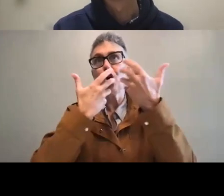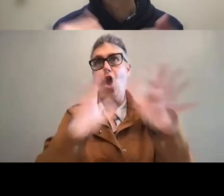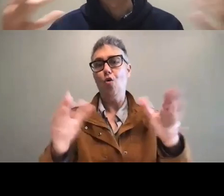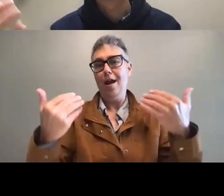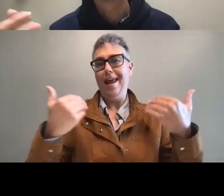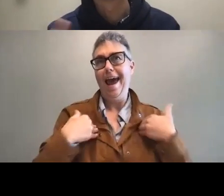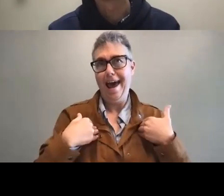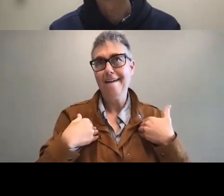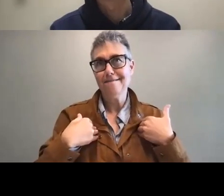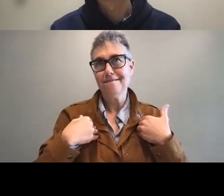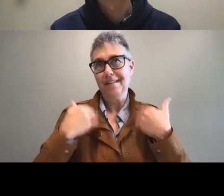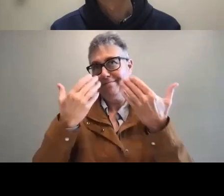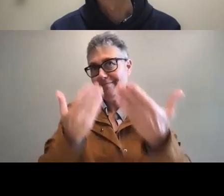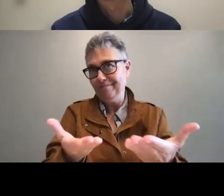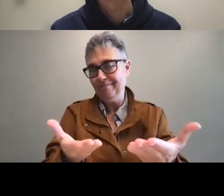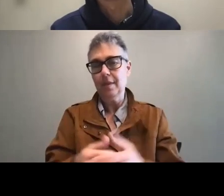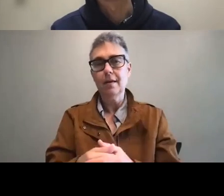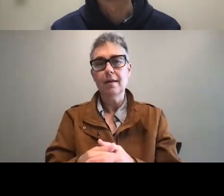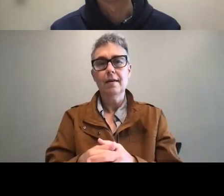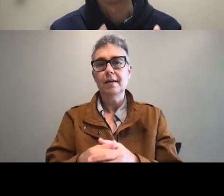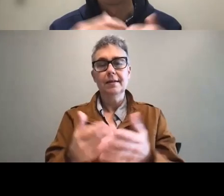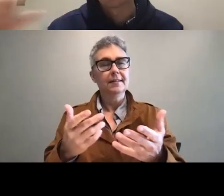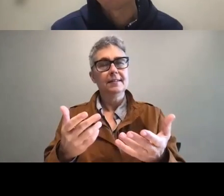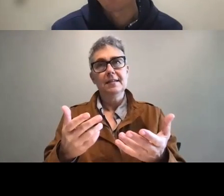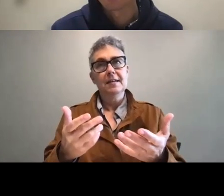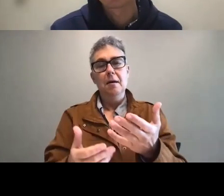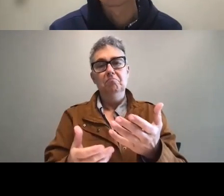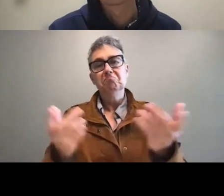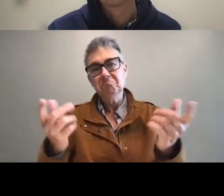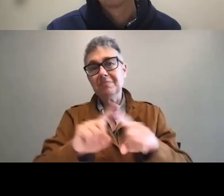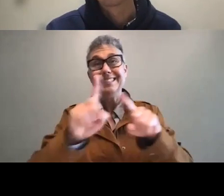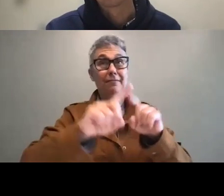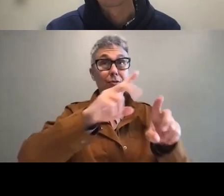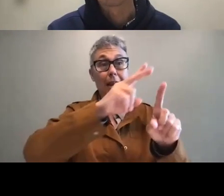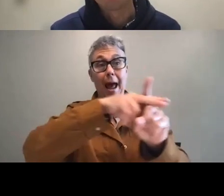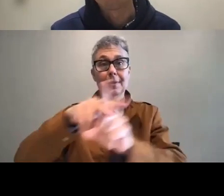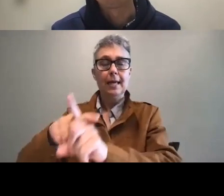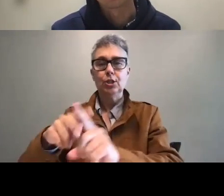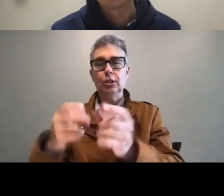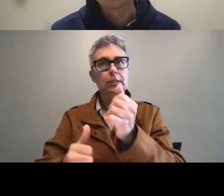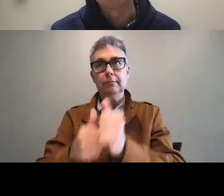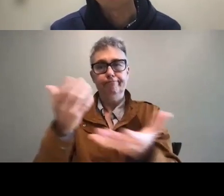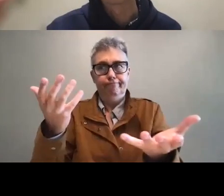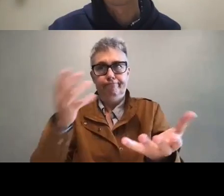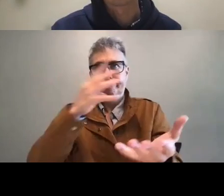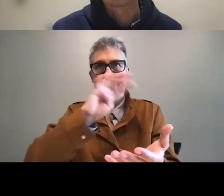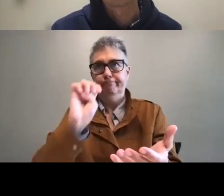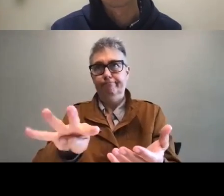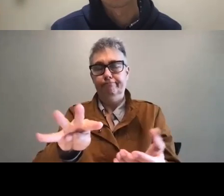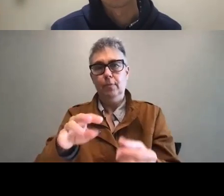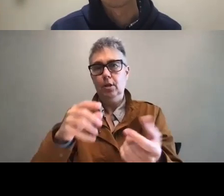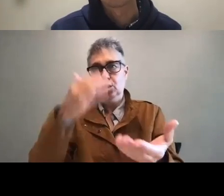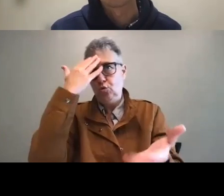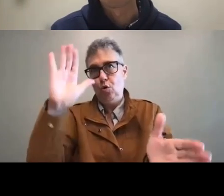in many of I would say in a variety of applications, you don't know the 3D